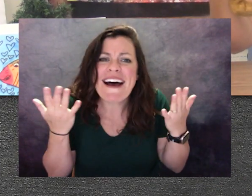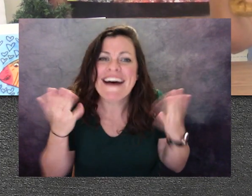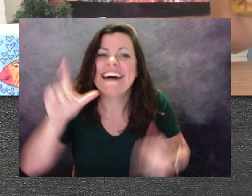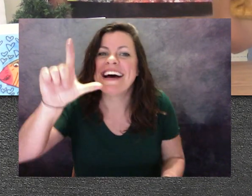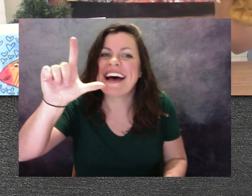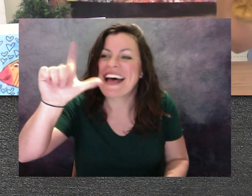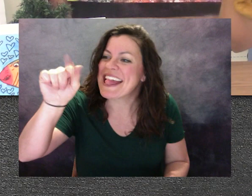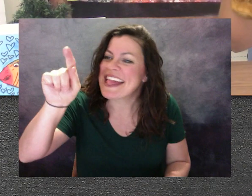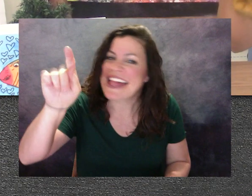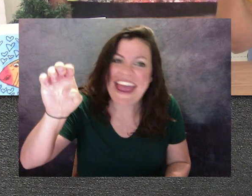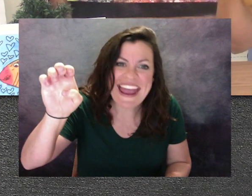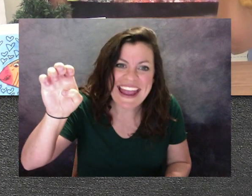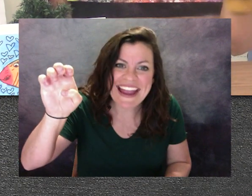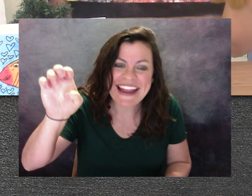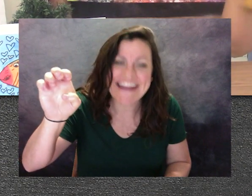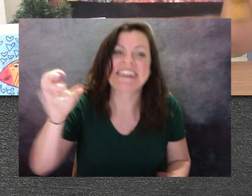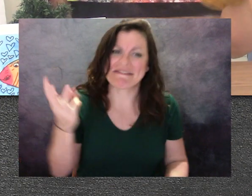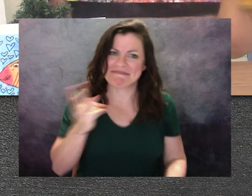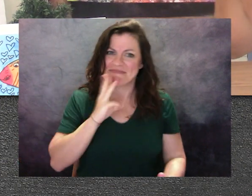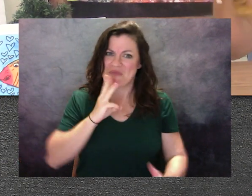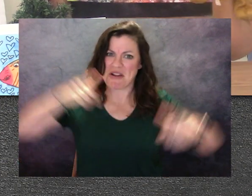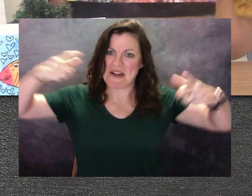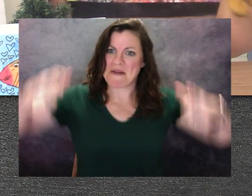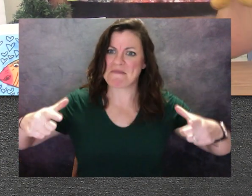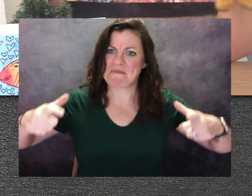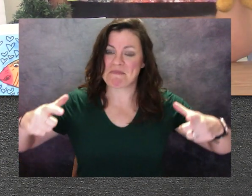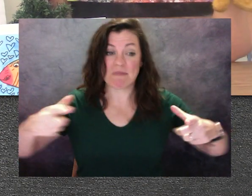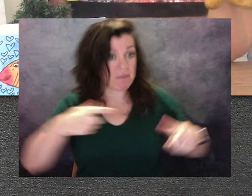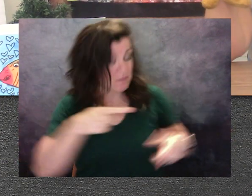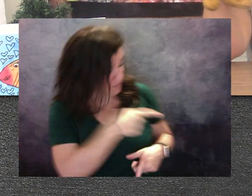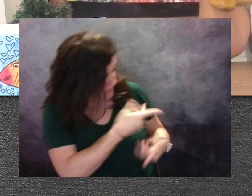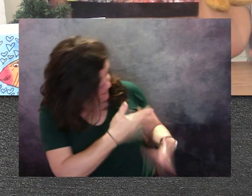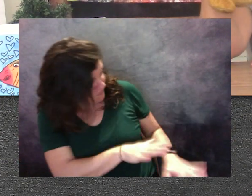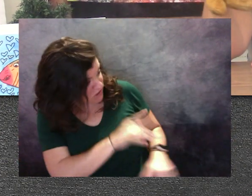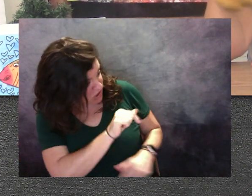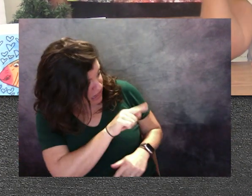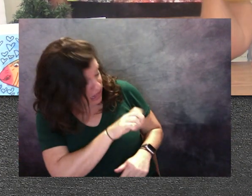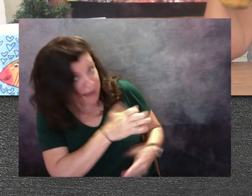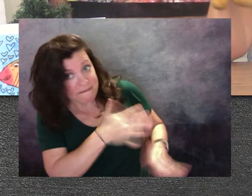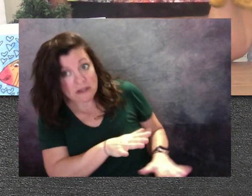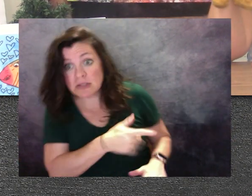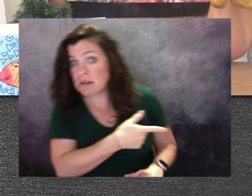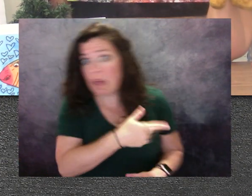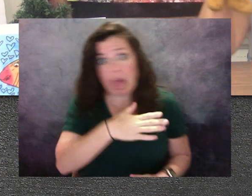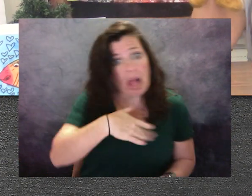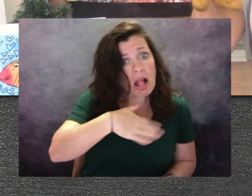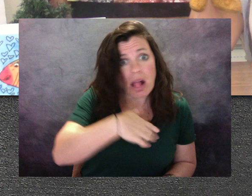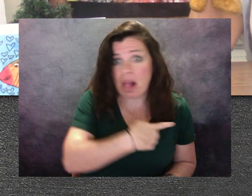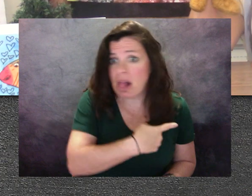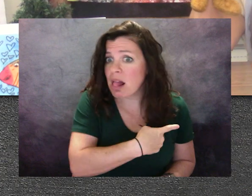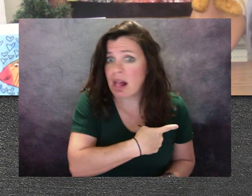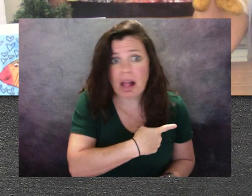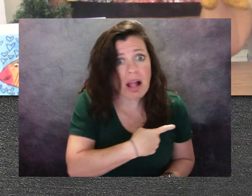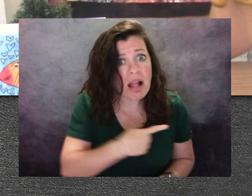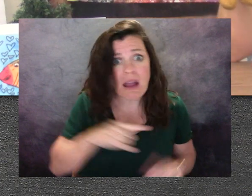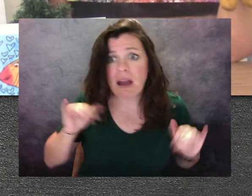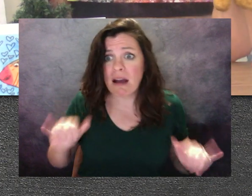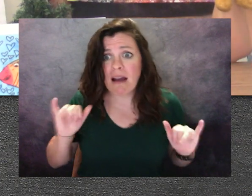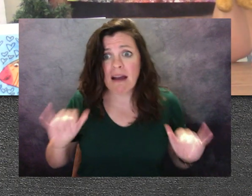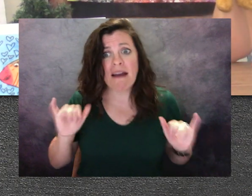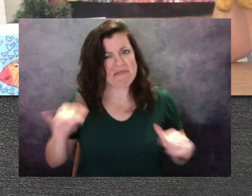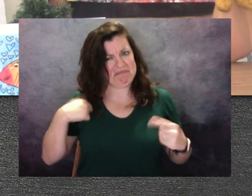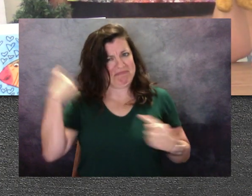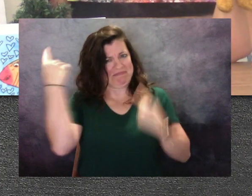lake before, Candy, have you? You haven't? I wonder if our friends at home have been to a lake. Have you ever been to a